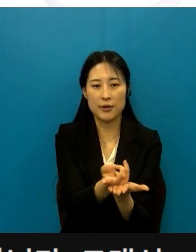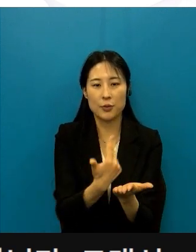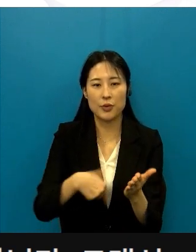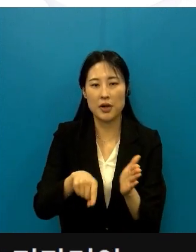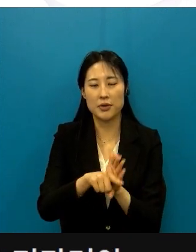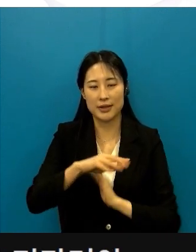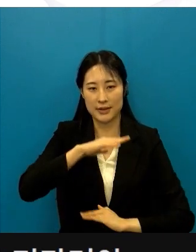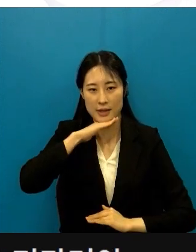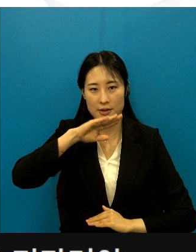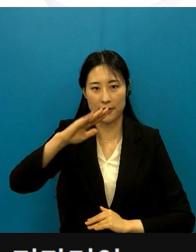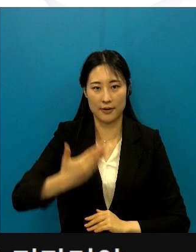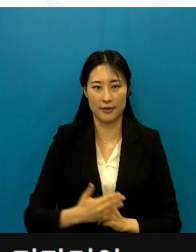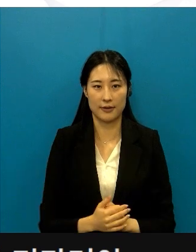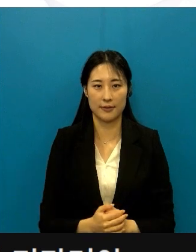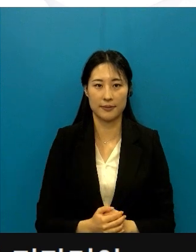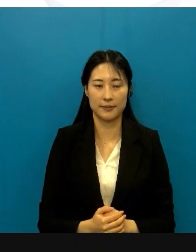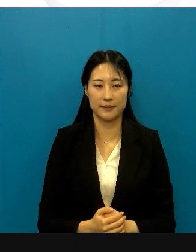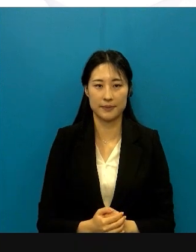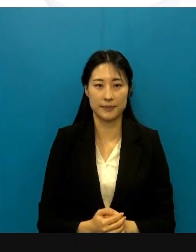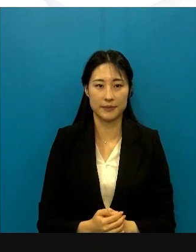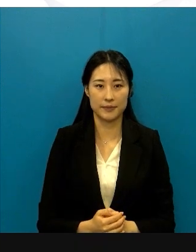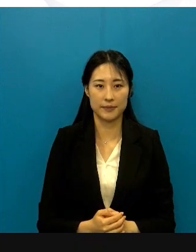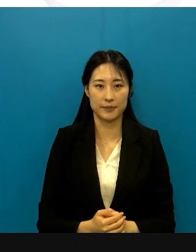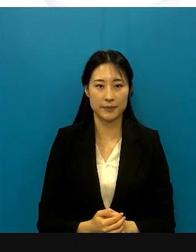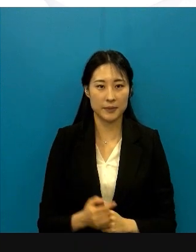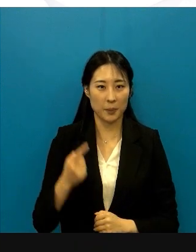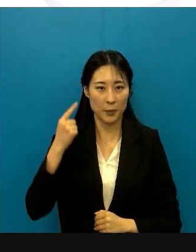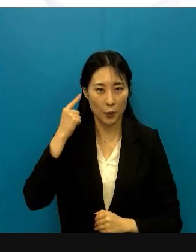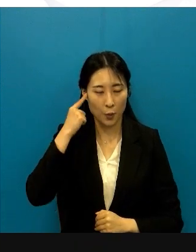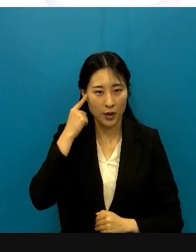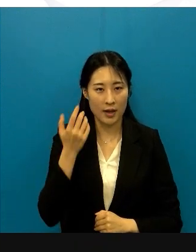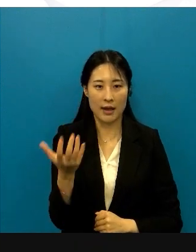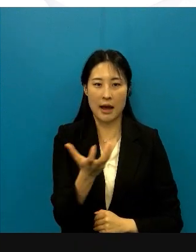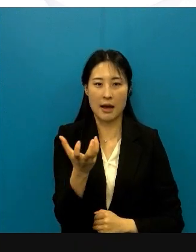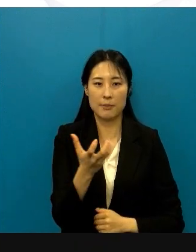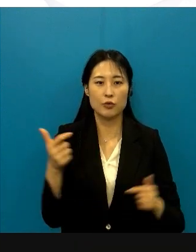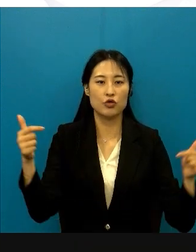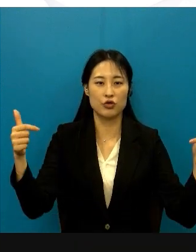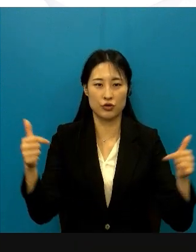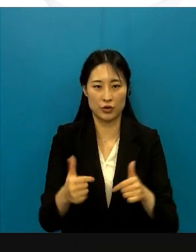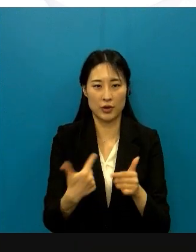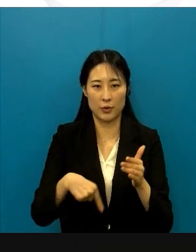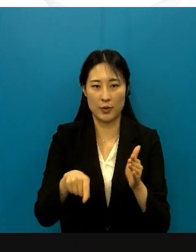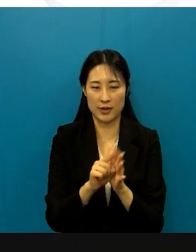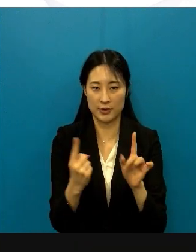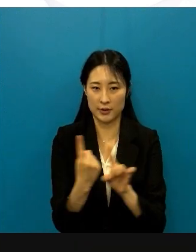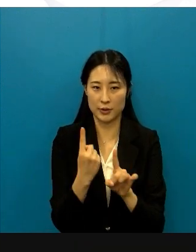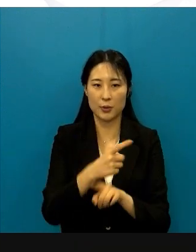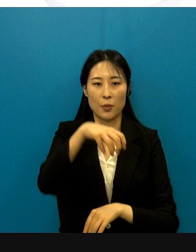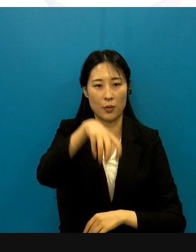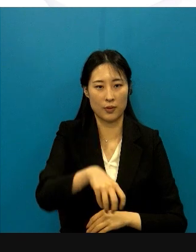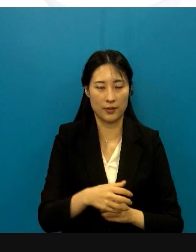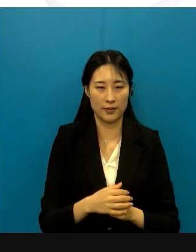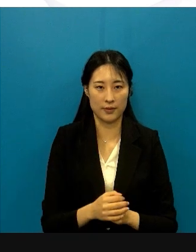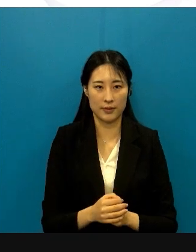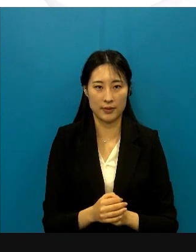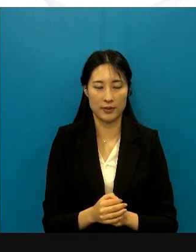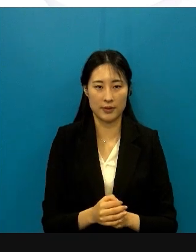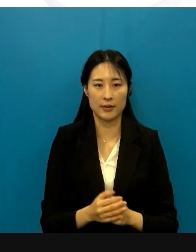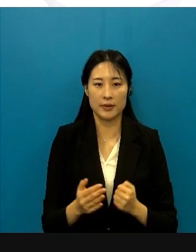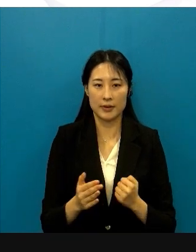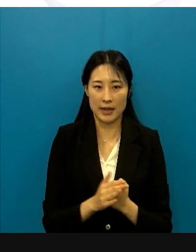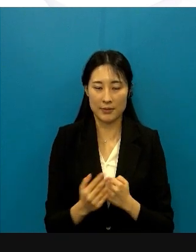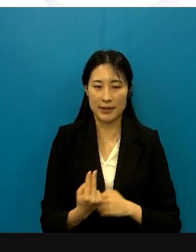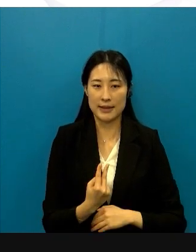specializes in palliative care, that specializes in making the last moments of life as